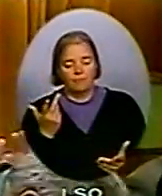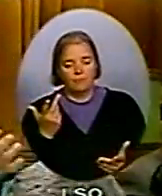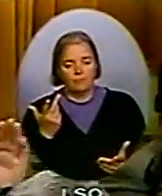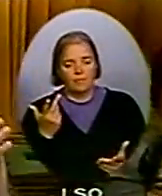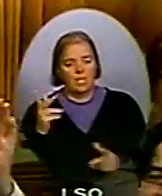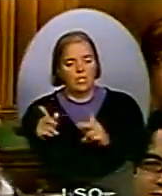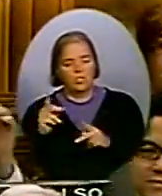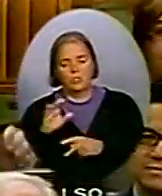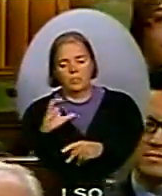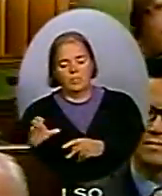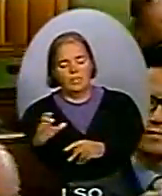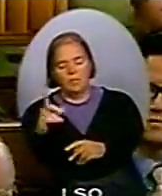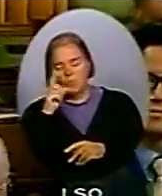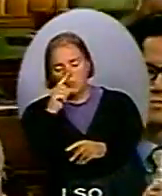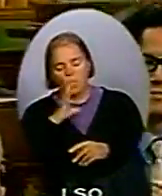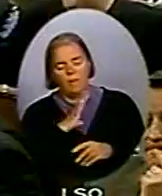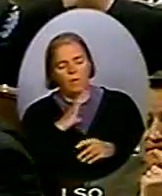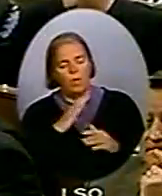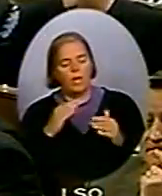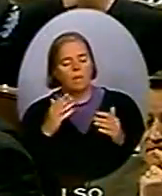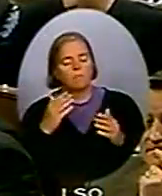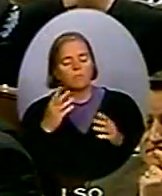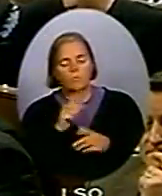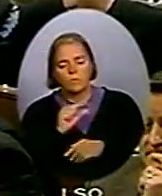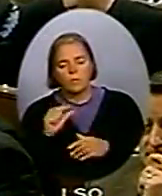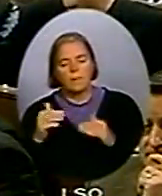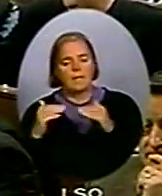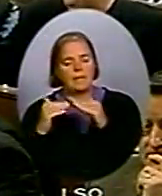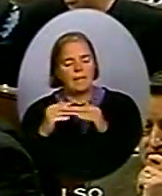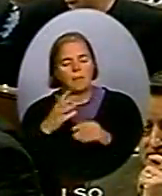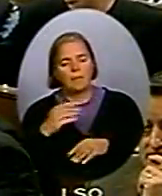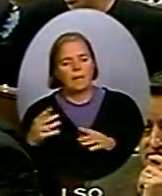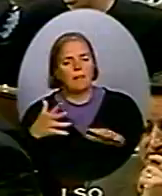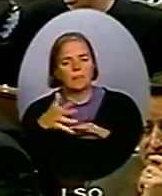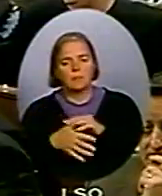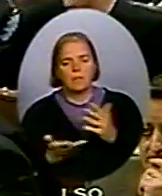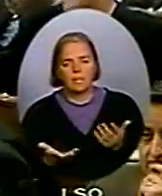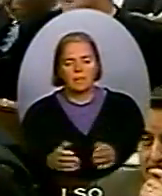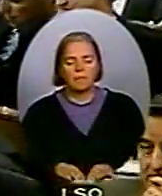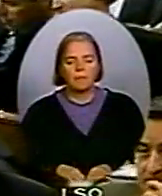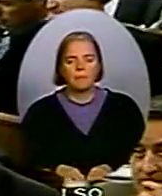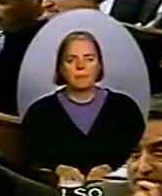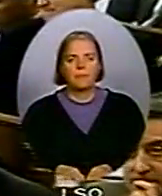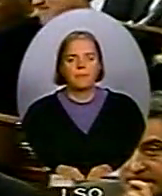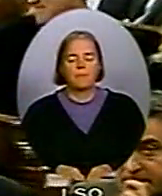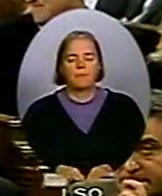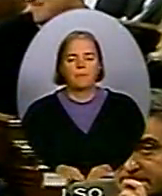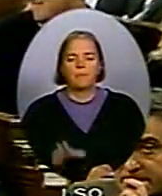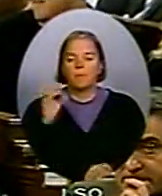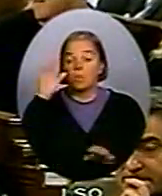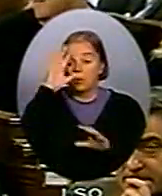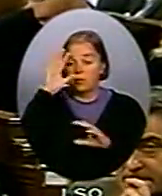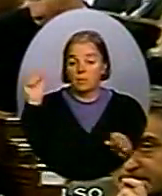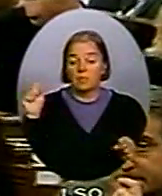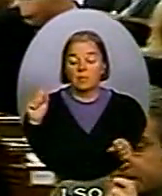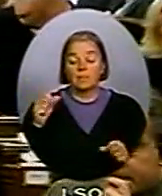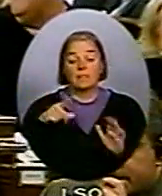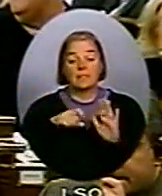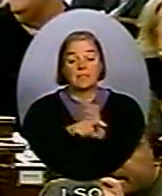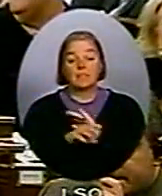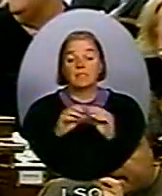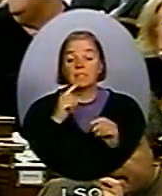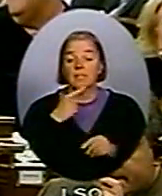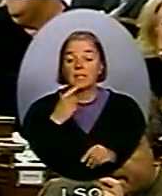Honourable President of the Treasury Board. Mr. Speaker, I got some good statistics for the Honourable Member and for this House, of course. The Government of Canada